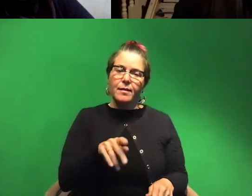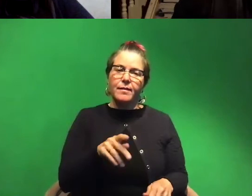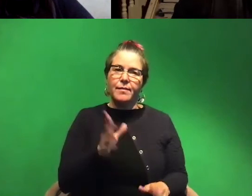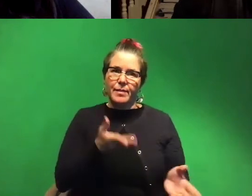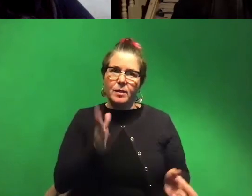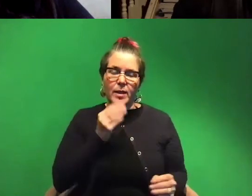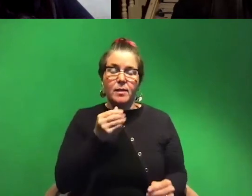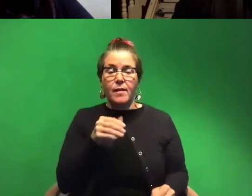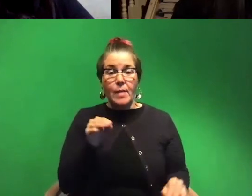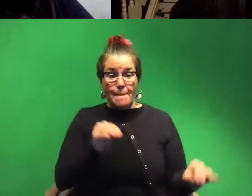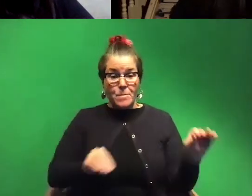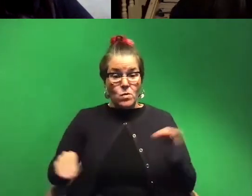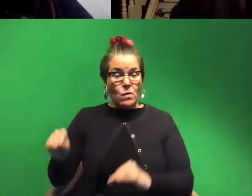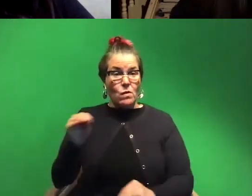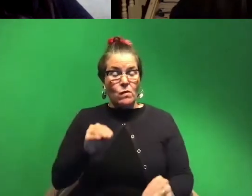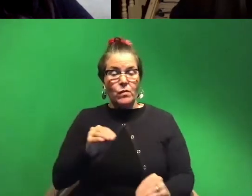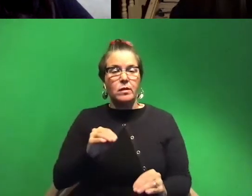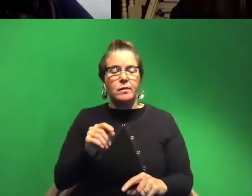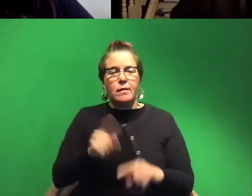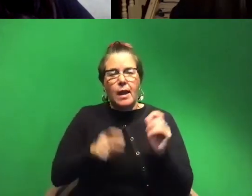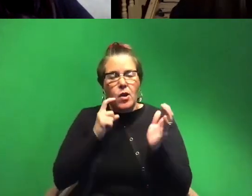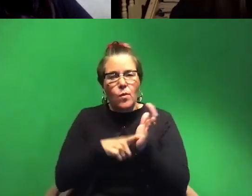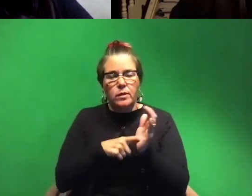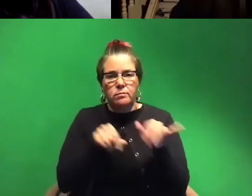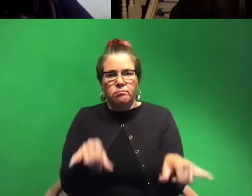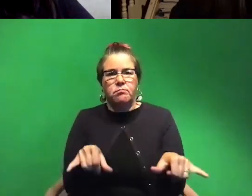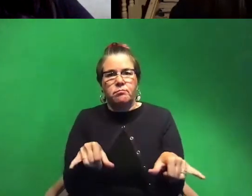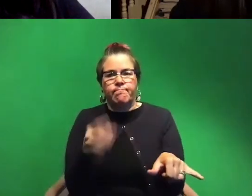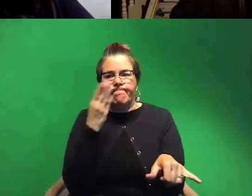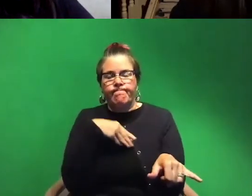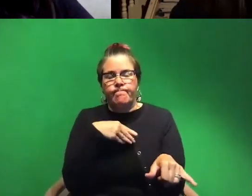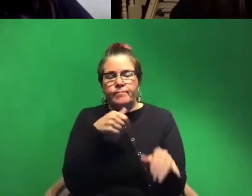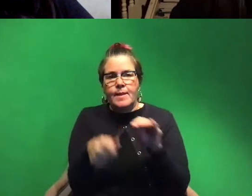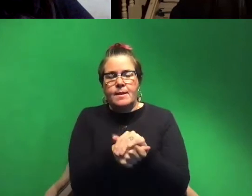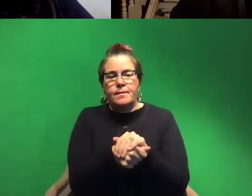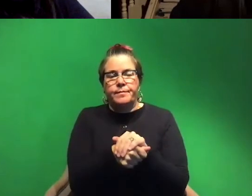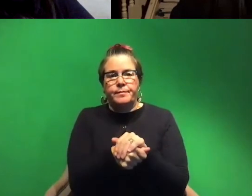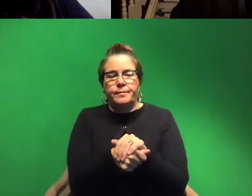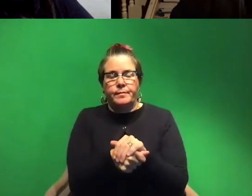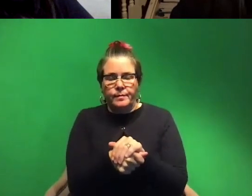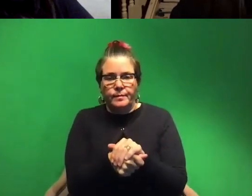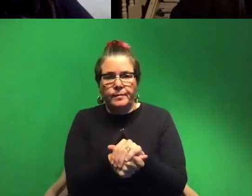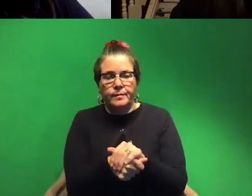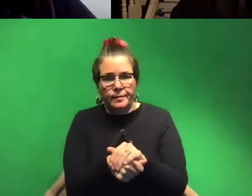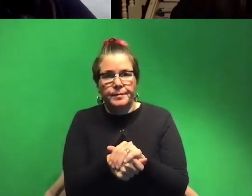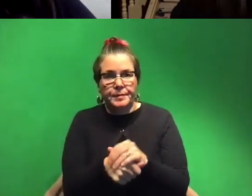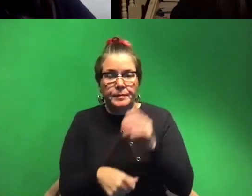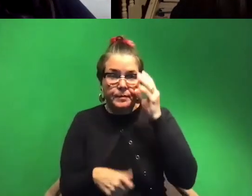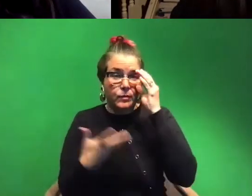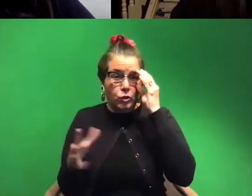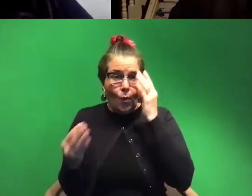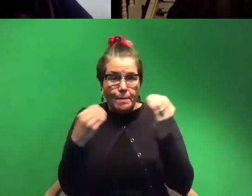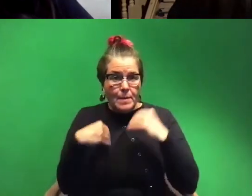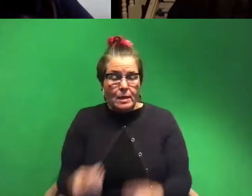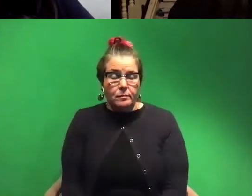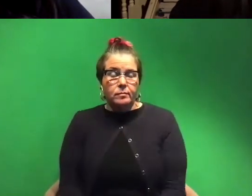lot is then they aren't noticed. So they like to sit and hide from other predators because it's efficient